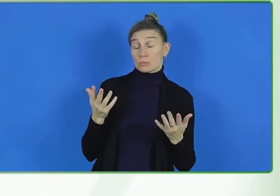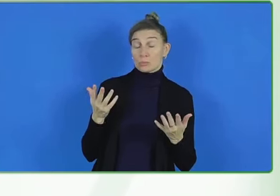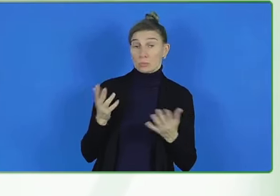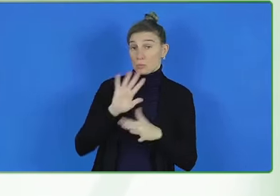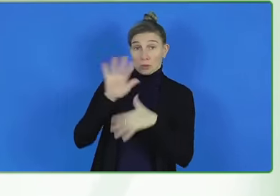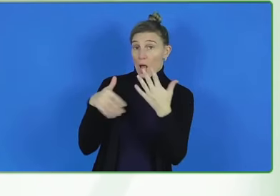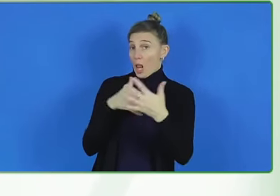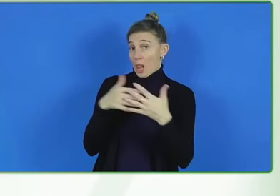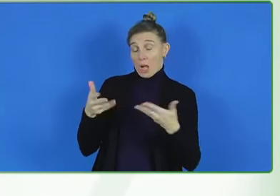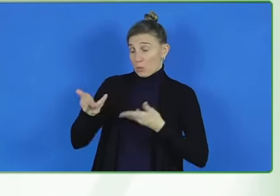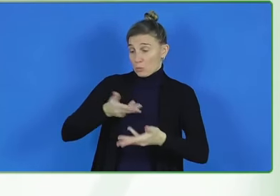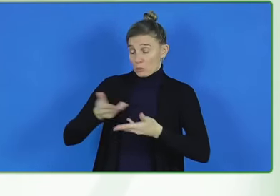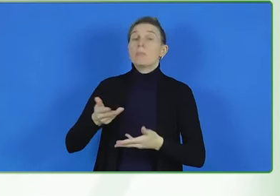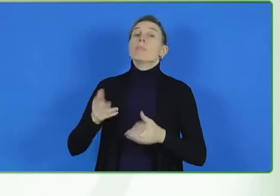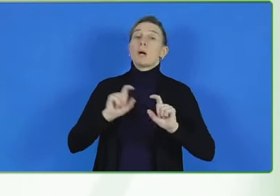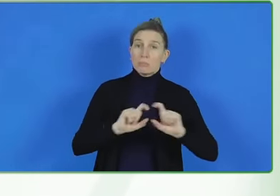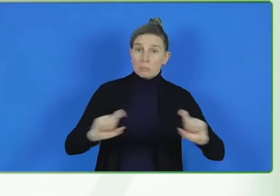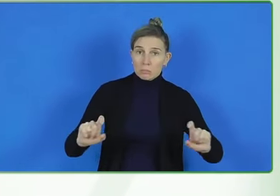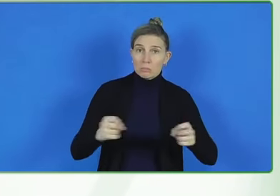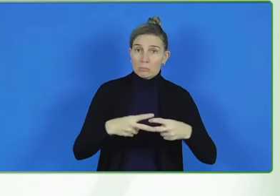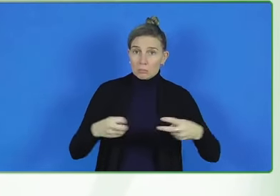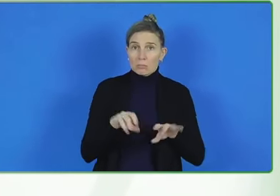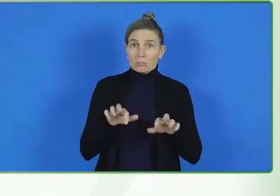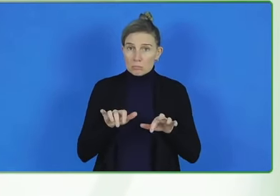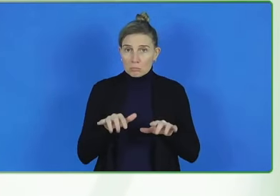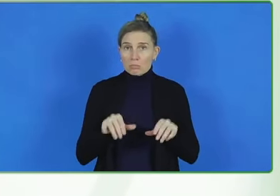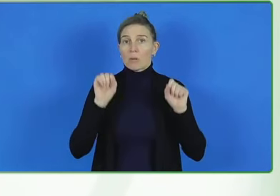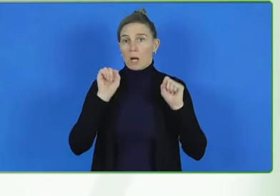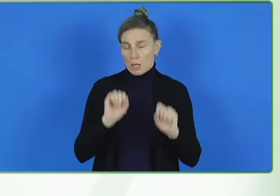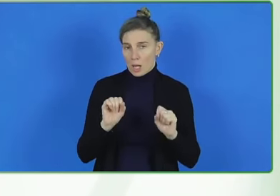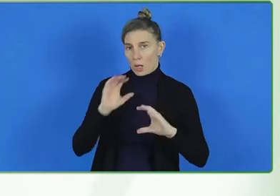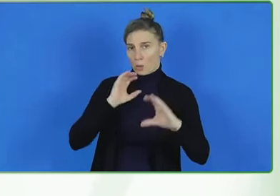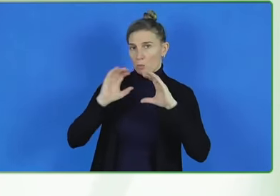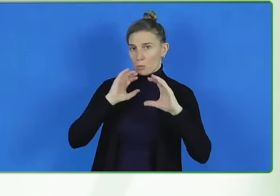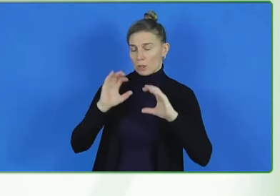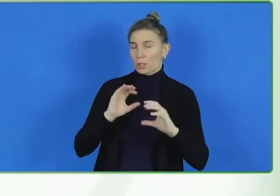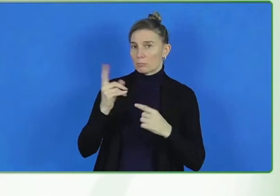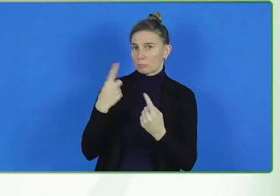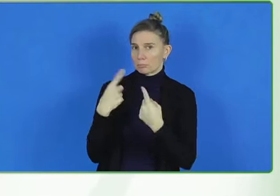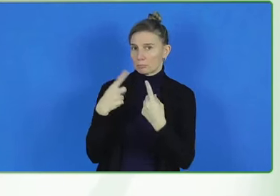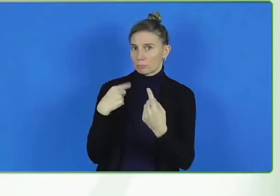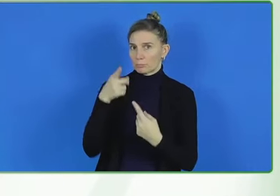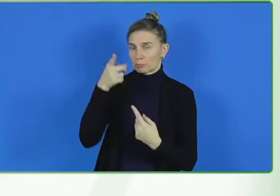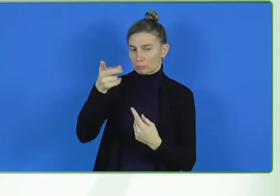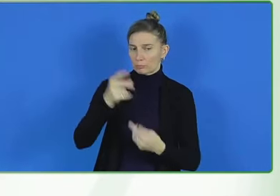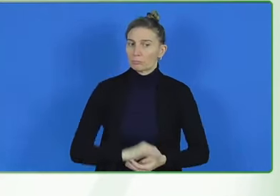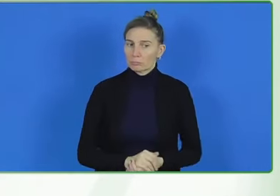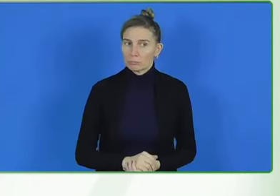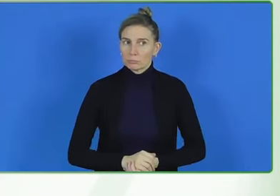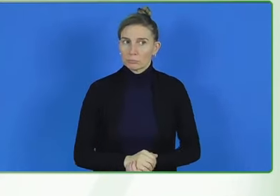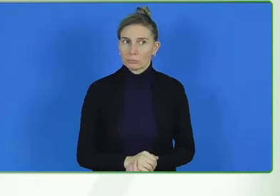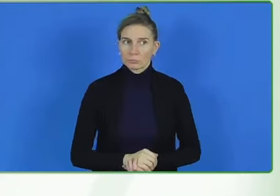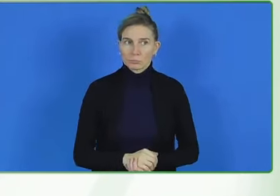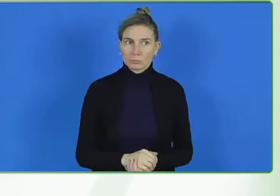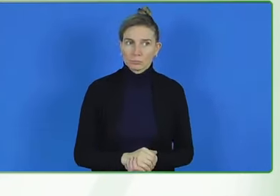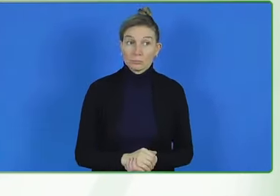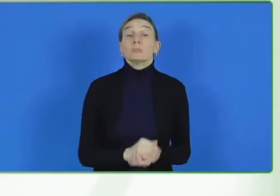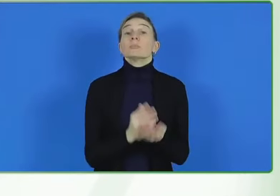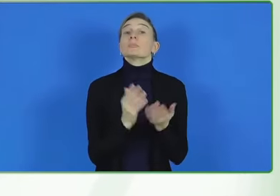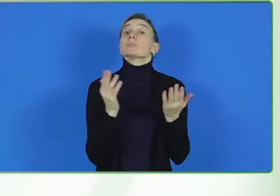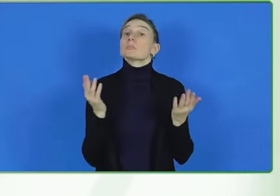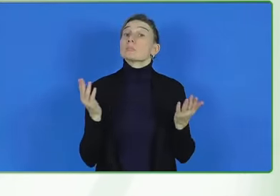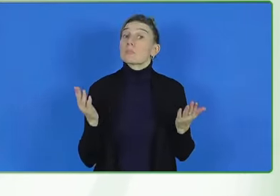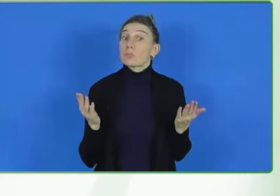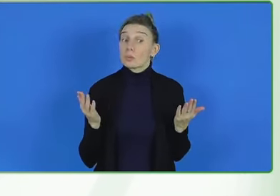also communicate with the doctor or medical practitioners. So these